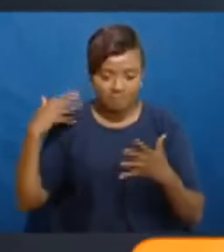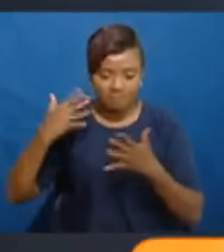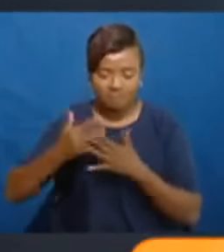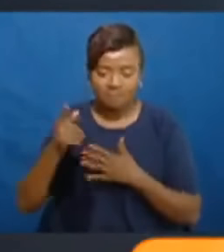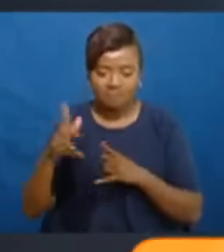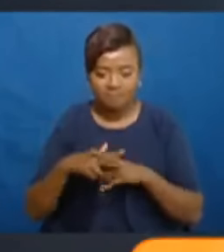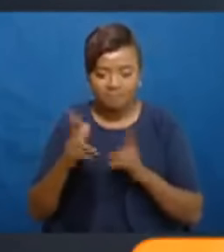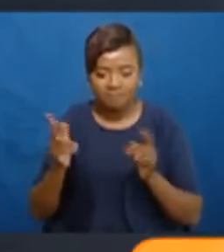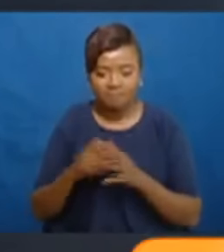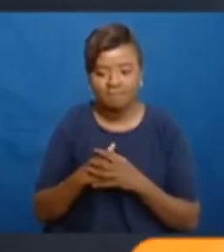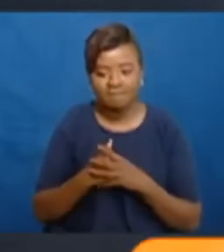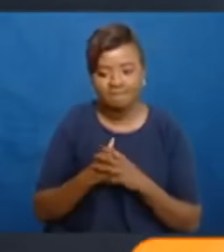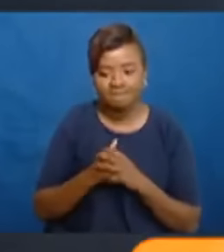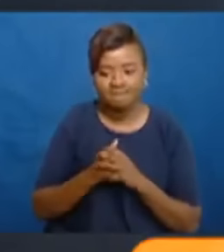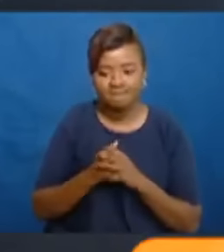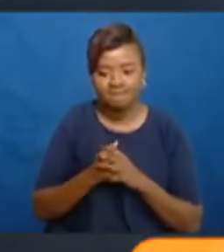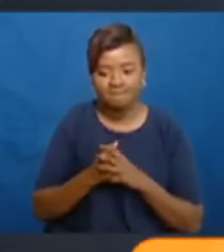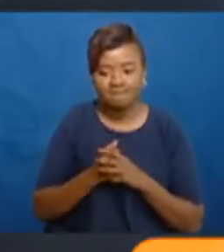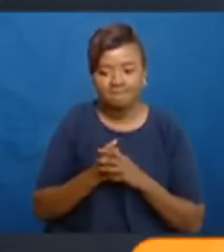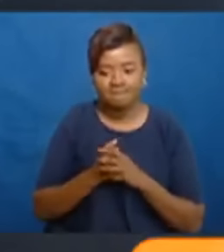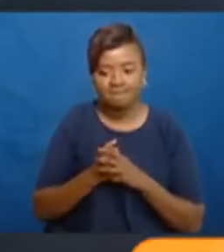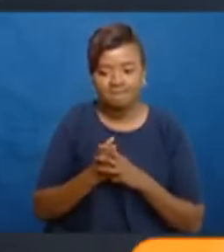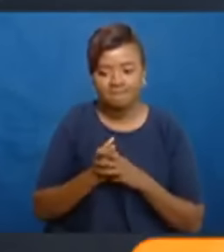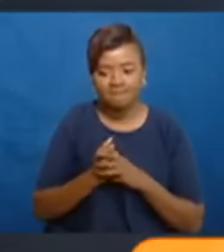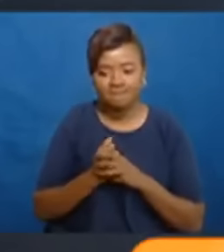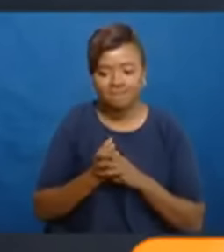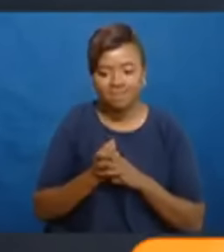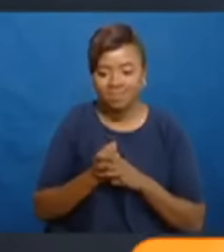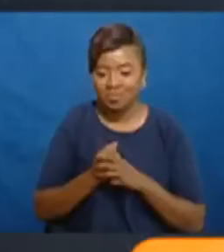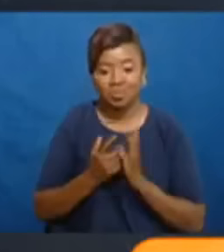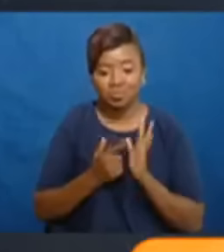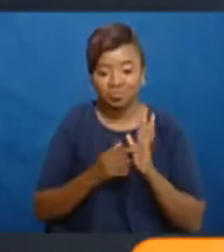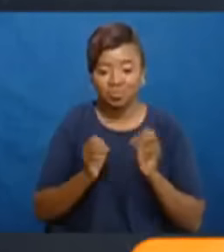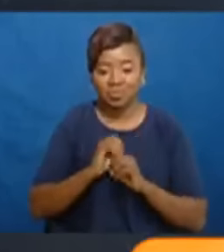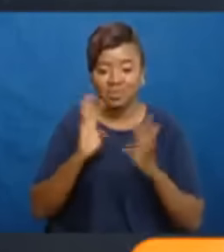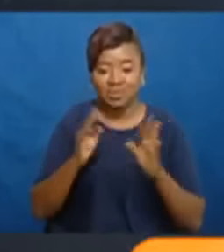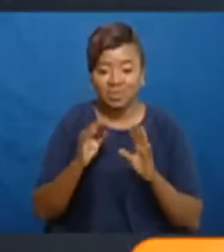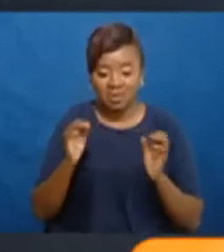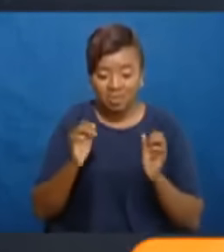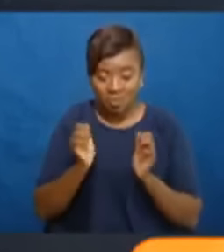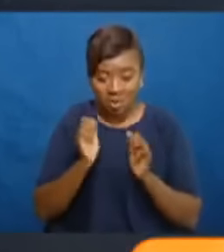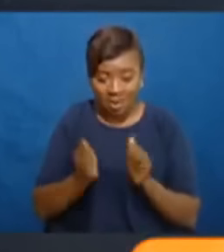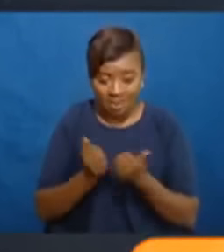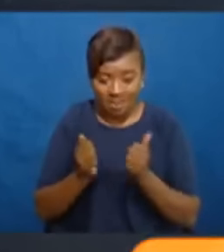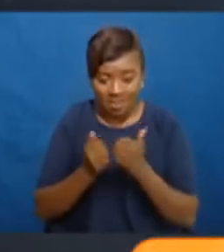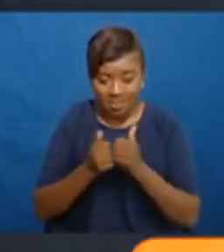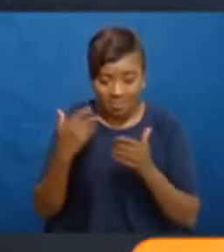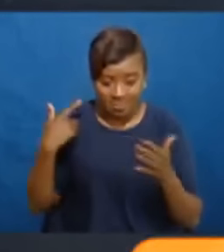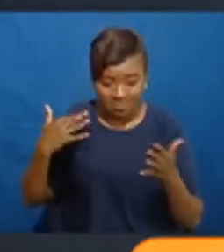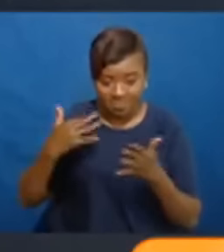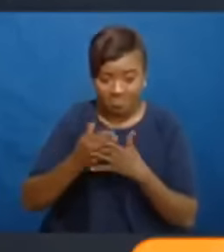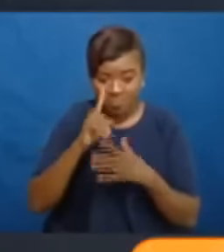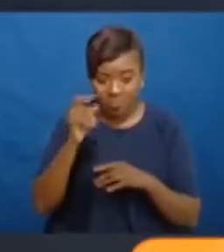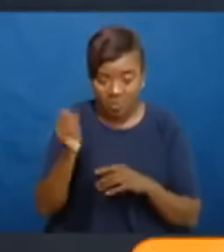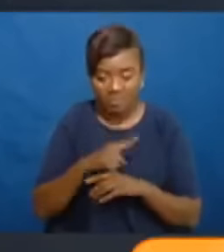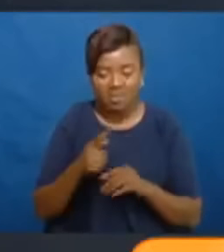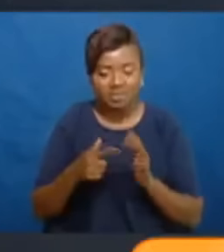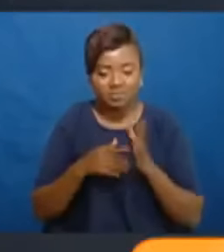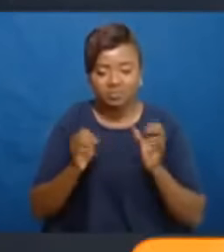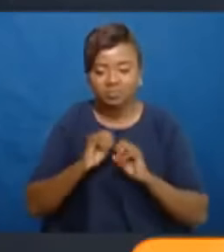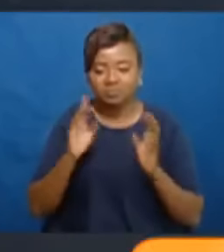Parliament, there should be no denying that the events of the last 1 month constitute a turning point